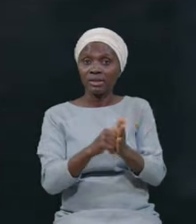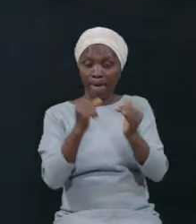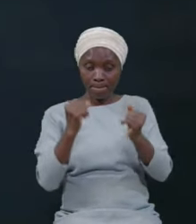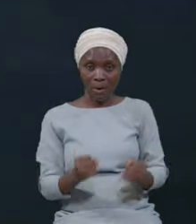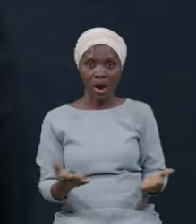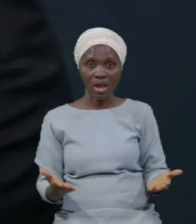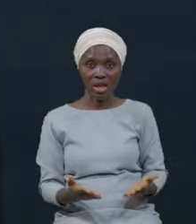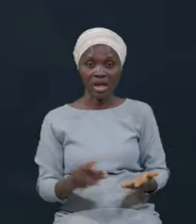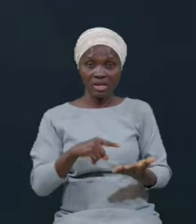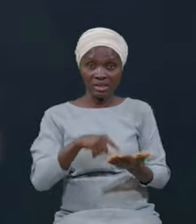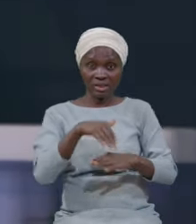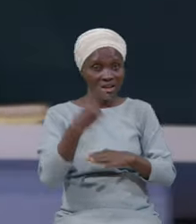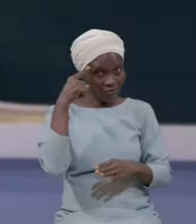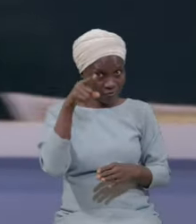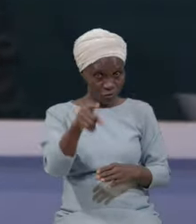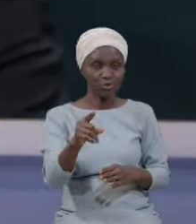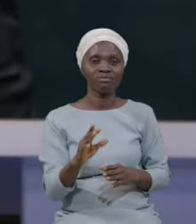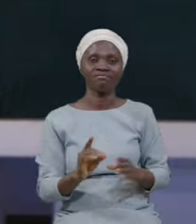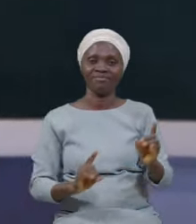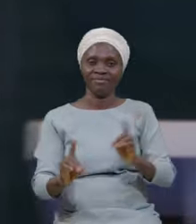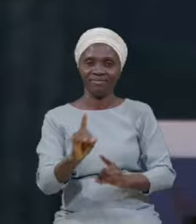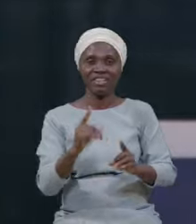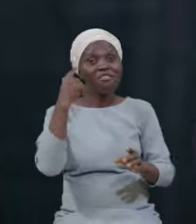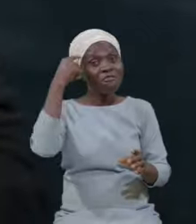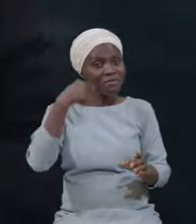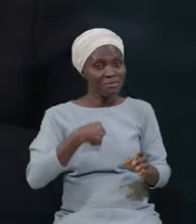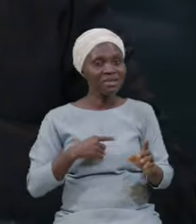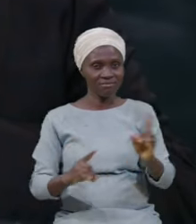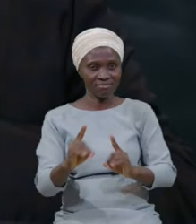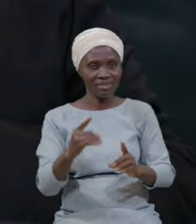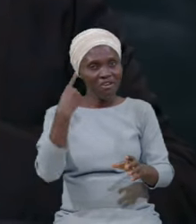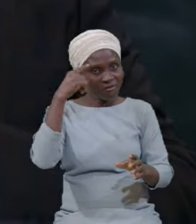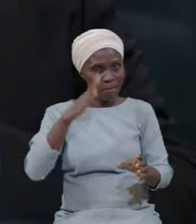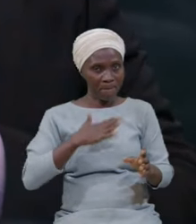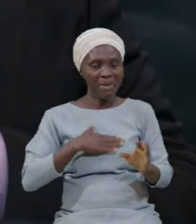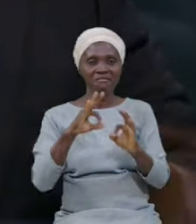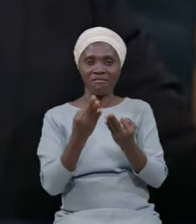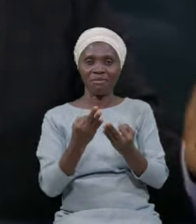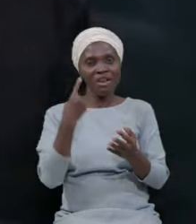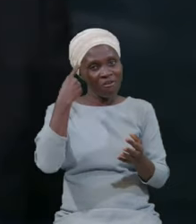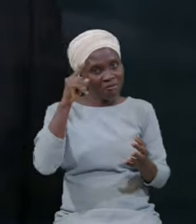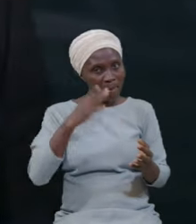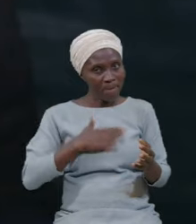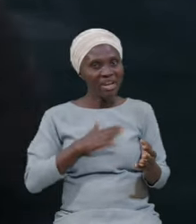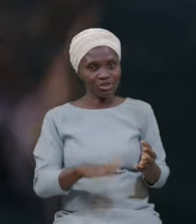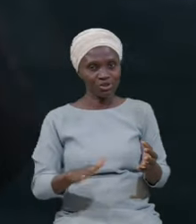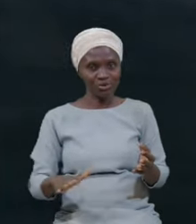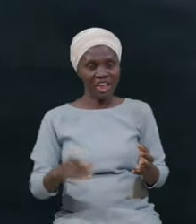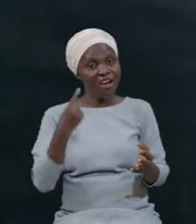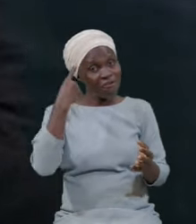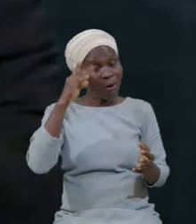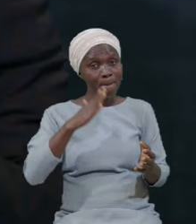me. For my family. For my children. For my relatives.